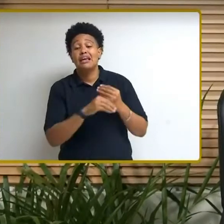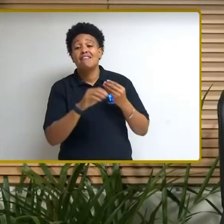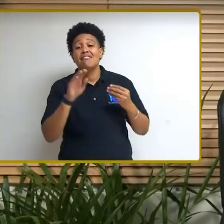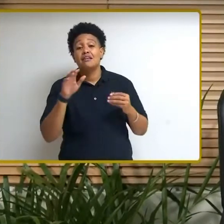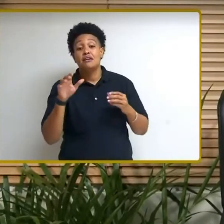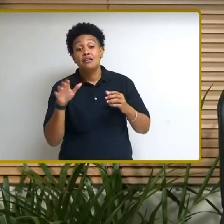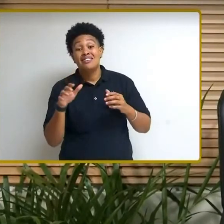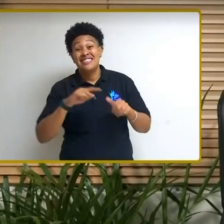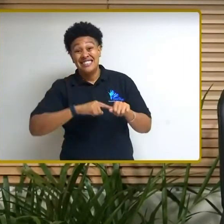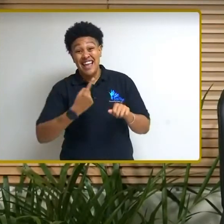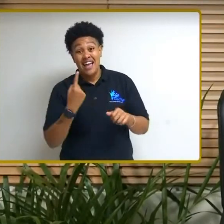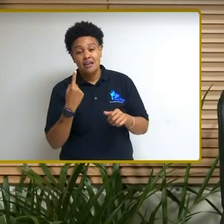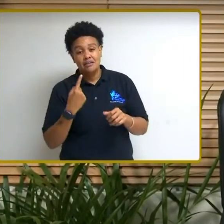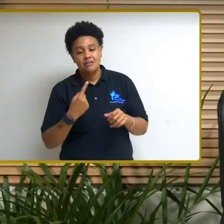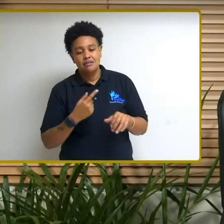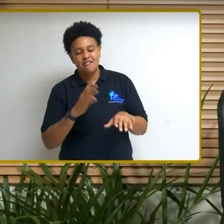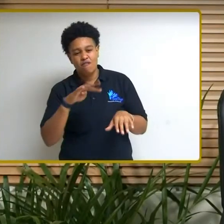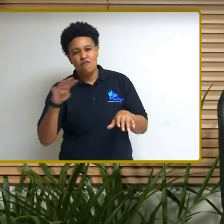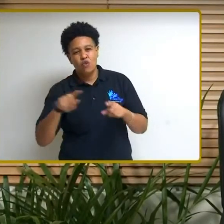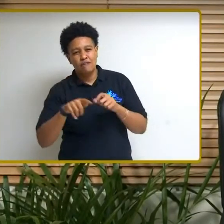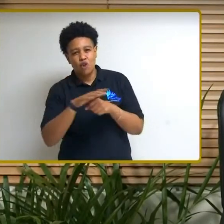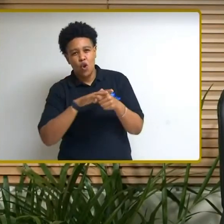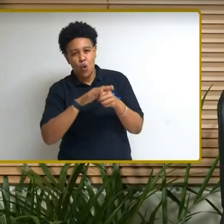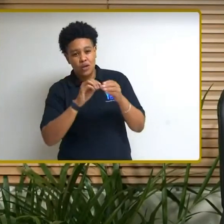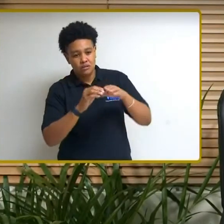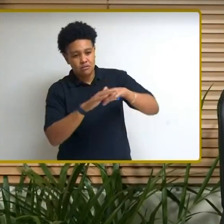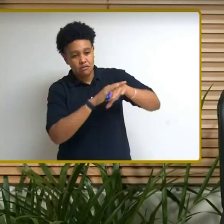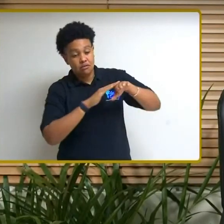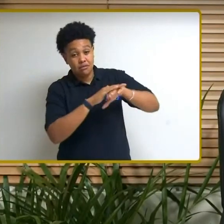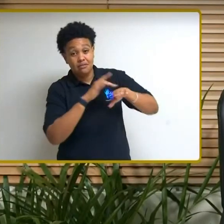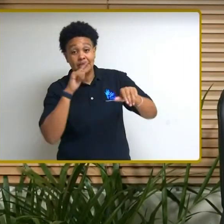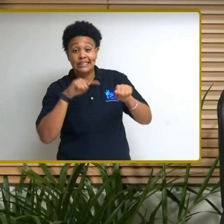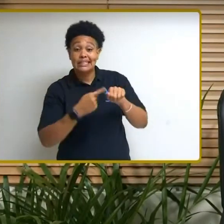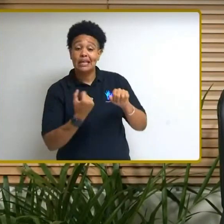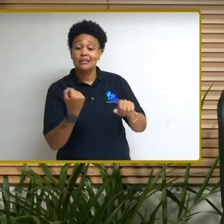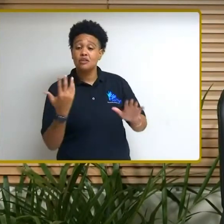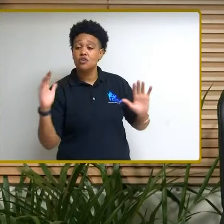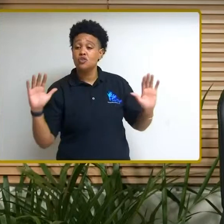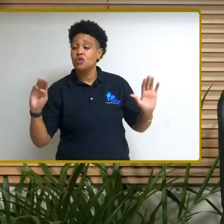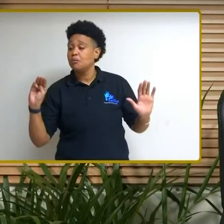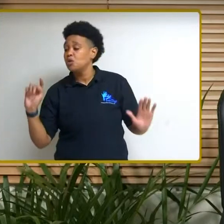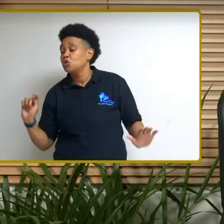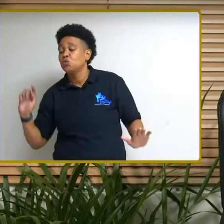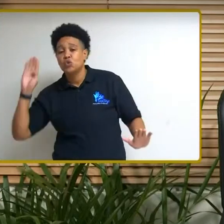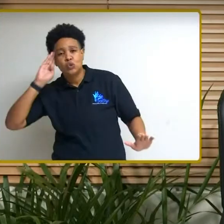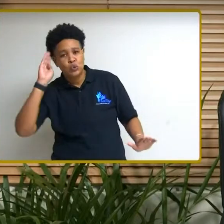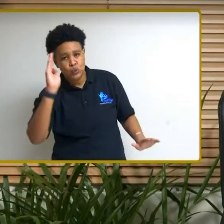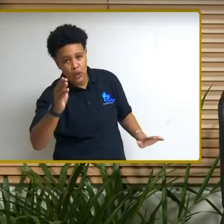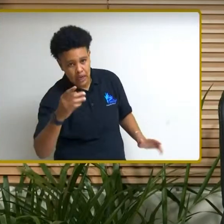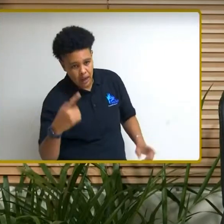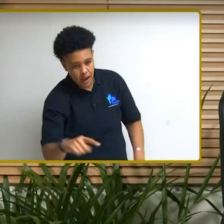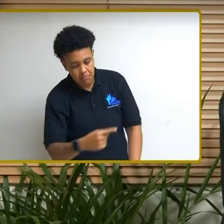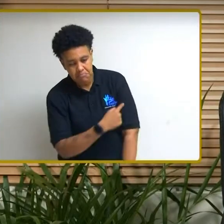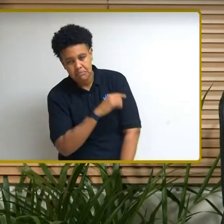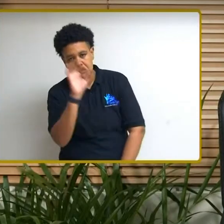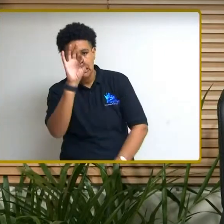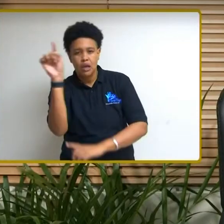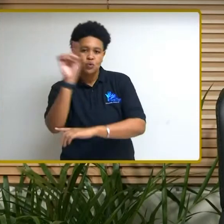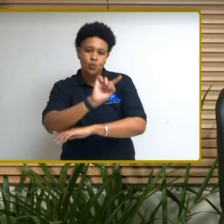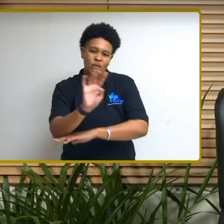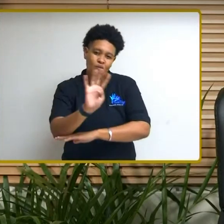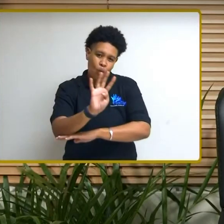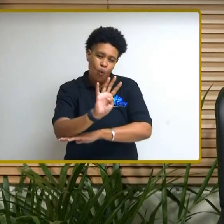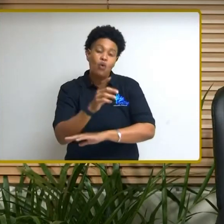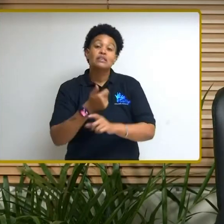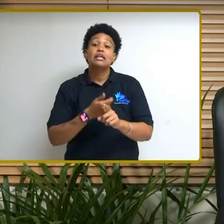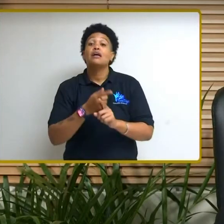blitz is on this weekend. It's beyond the weekend. It's a long period up until Tuesday of this week. And